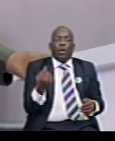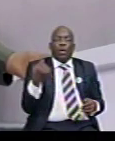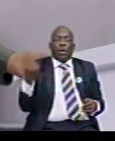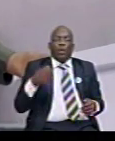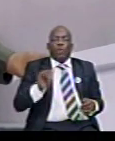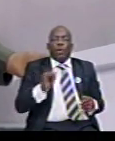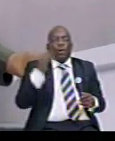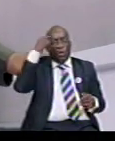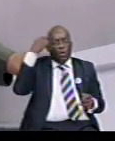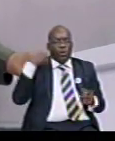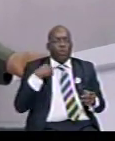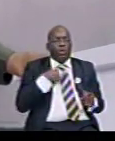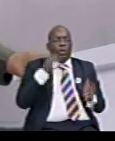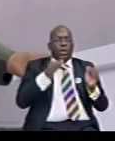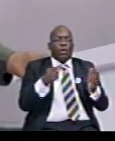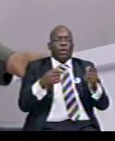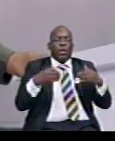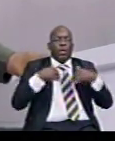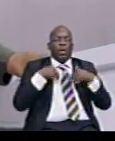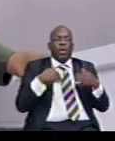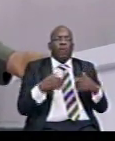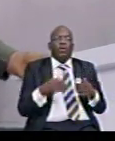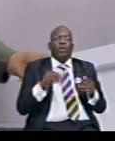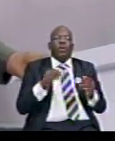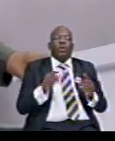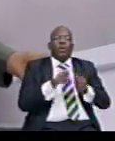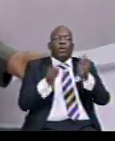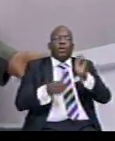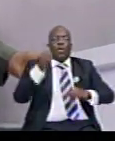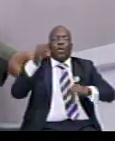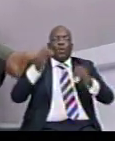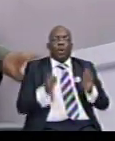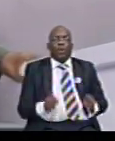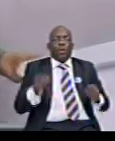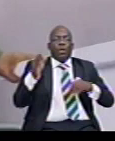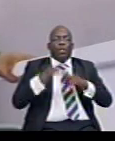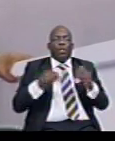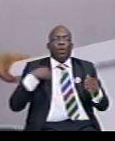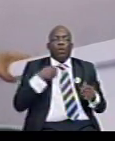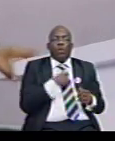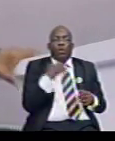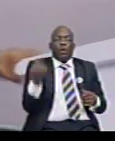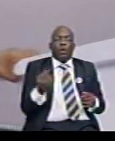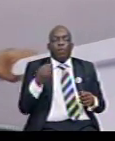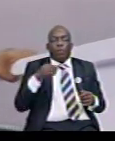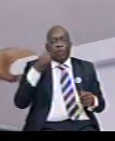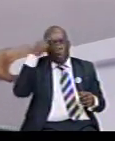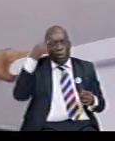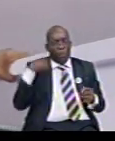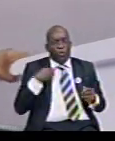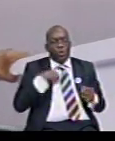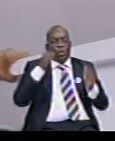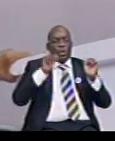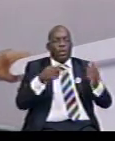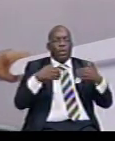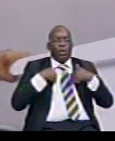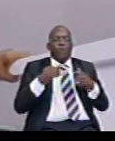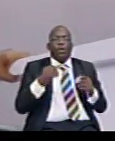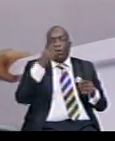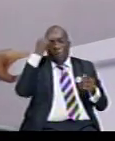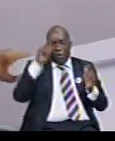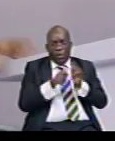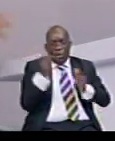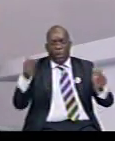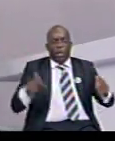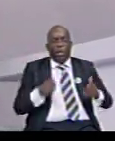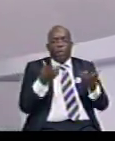power than we ever thought we could have, greater passion that we ever thought we could